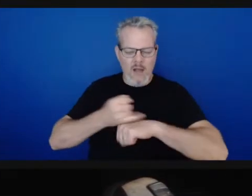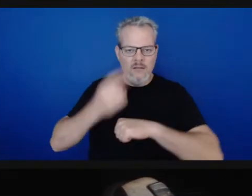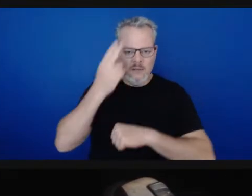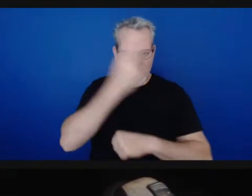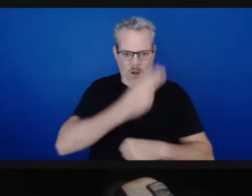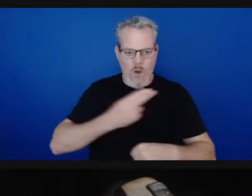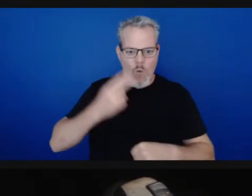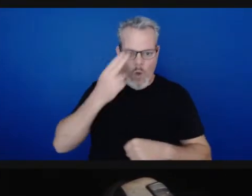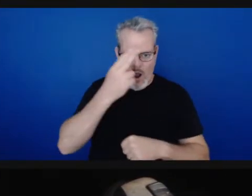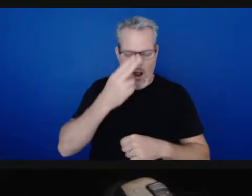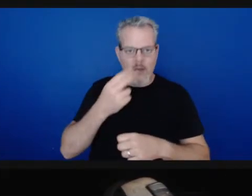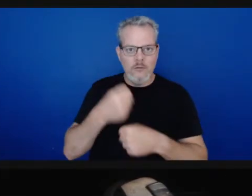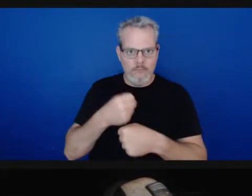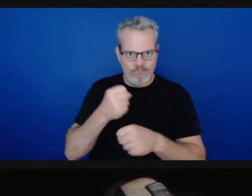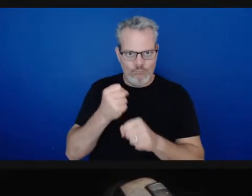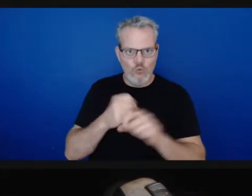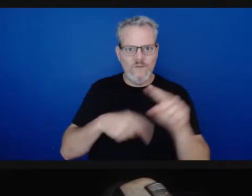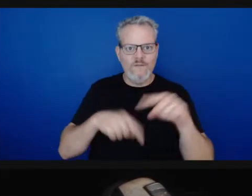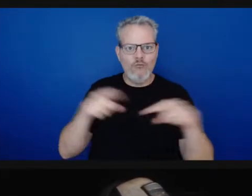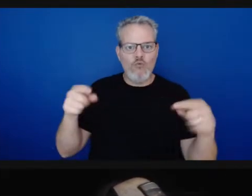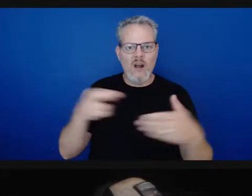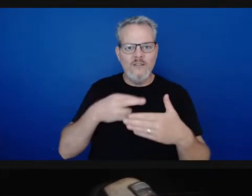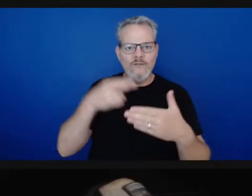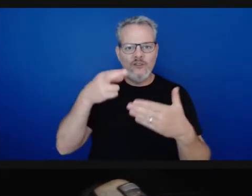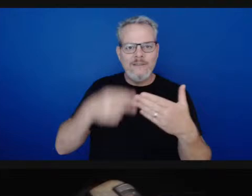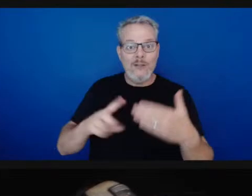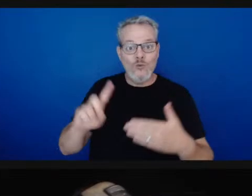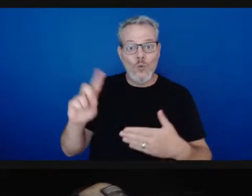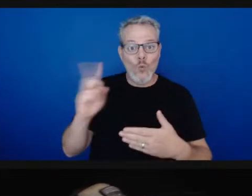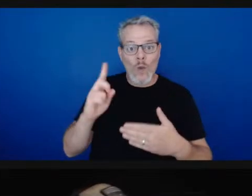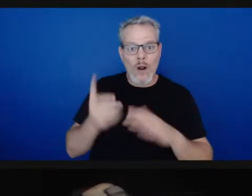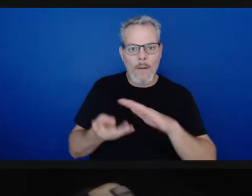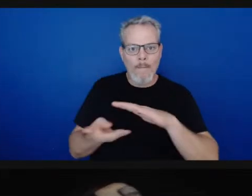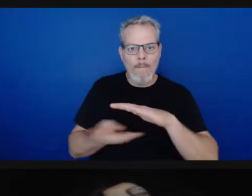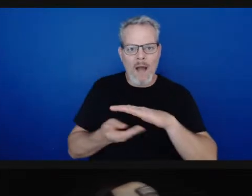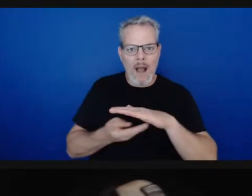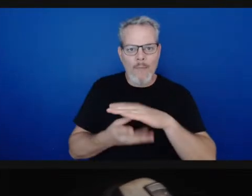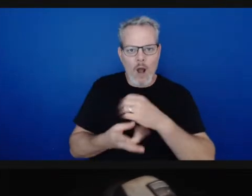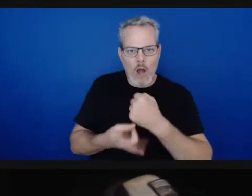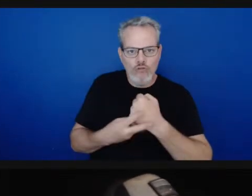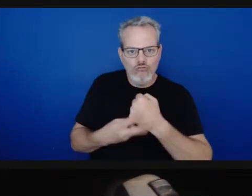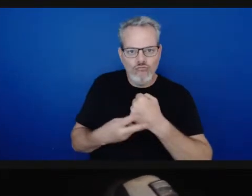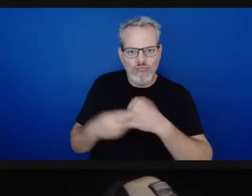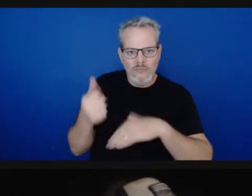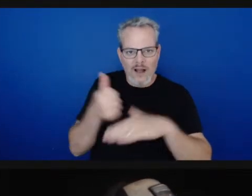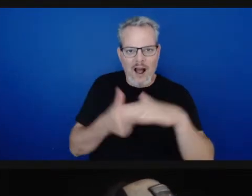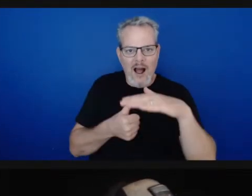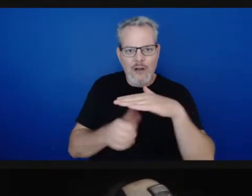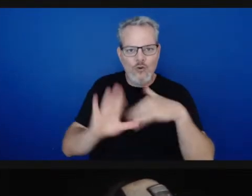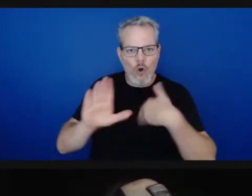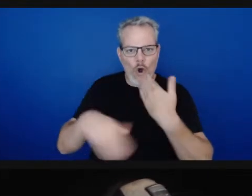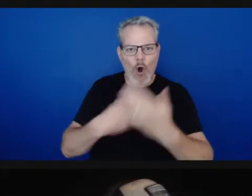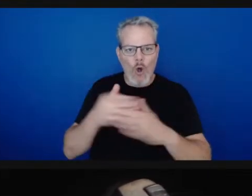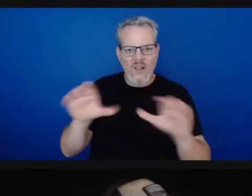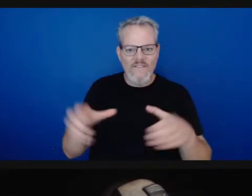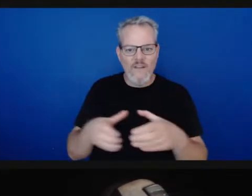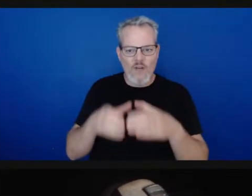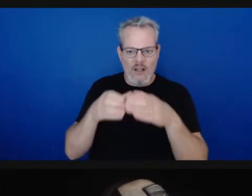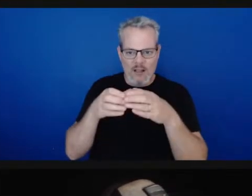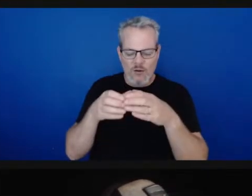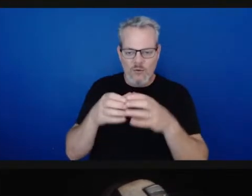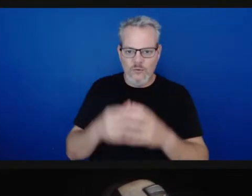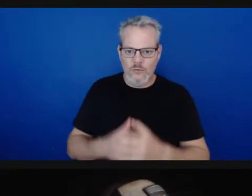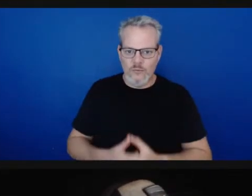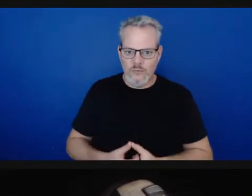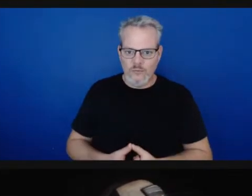produced the results of where the magma is collecting underground on all the volcanoes. So what